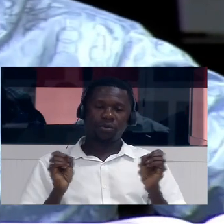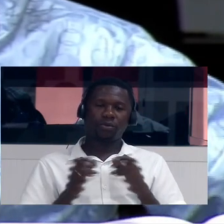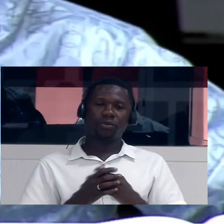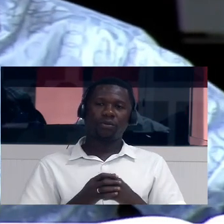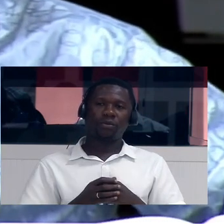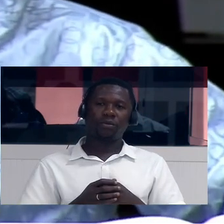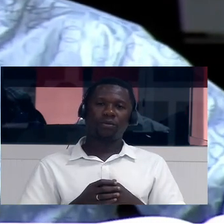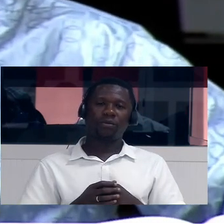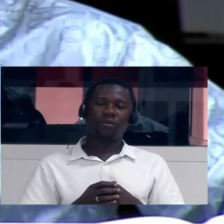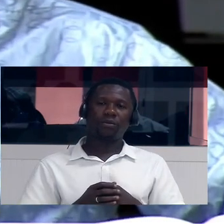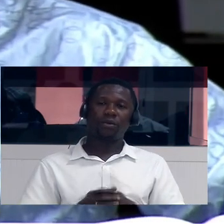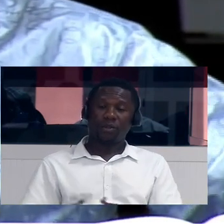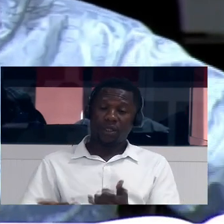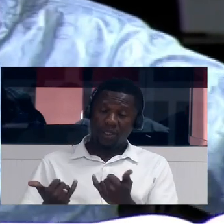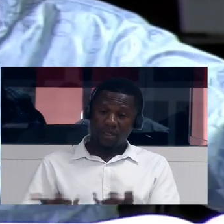Here